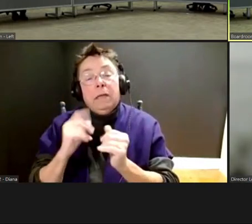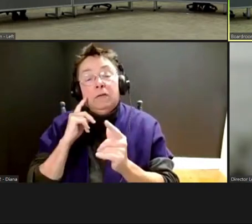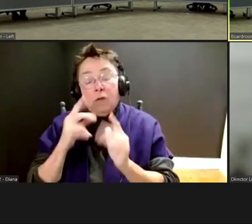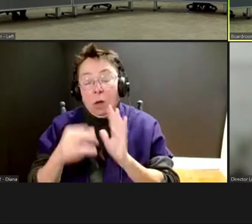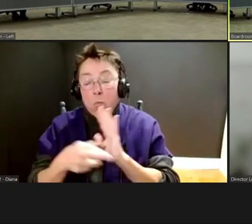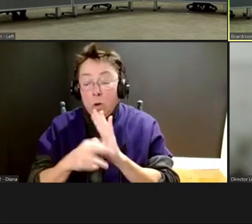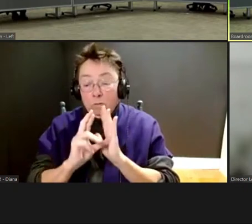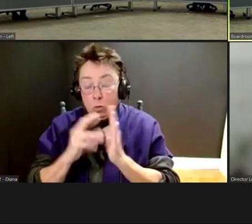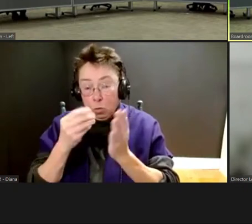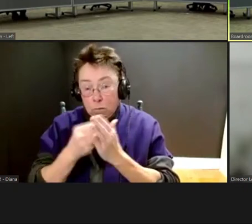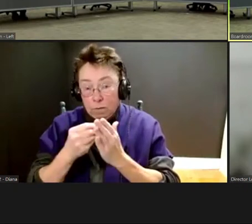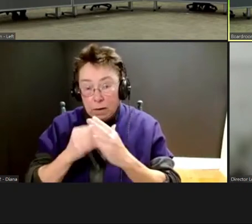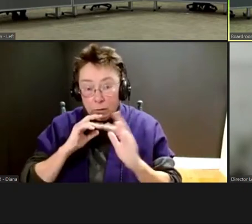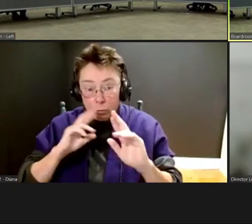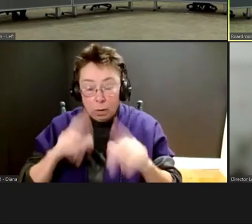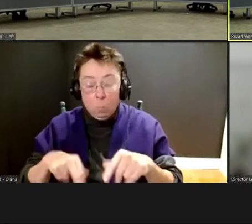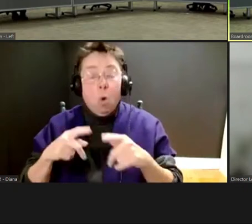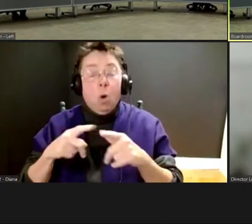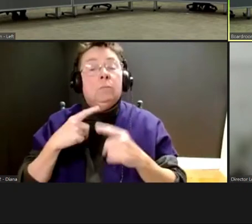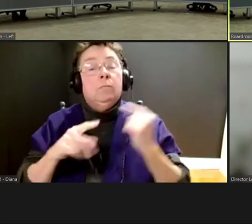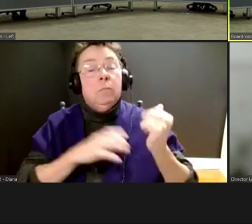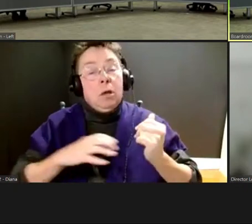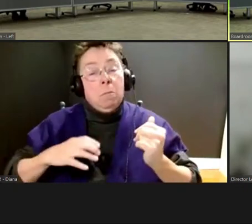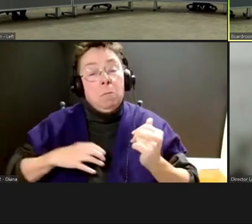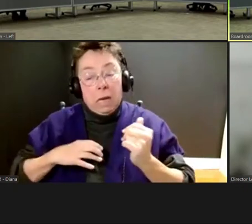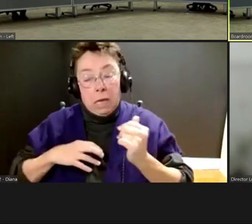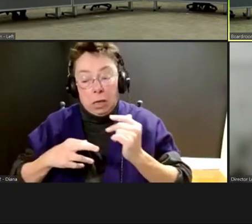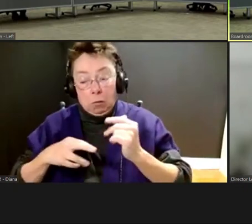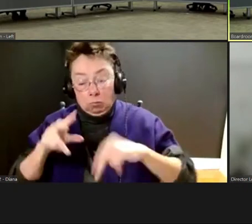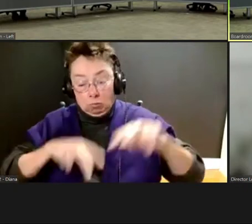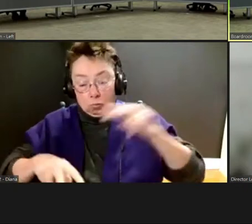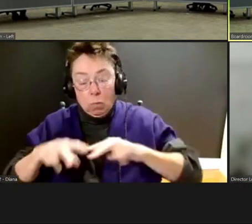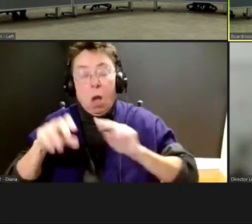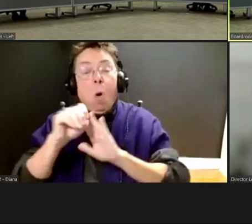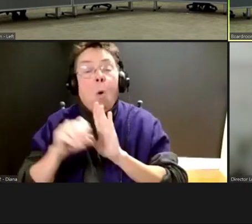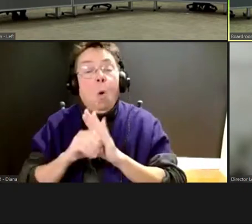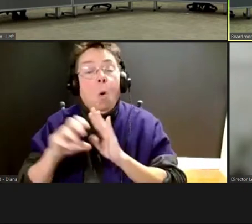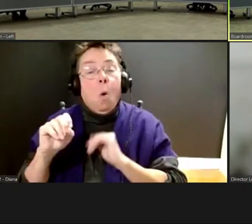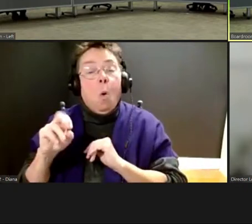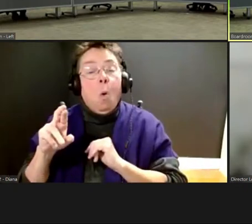The committee reviewed 9 ordinances.